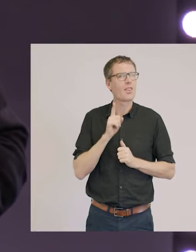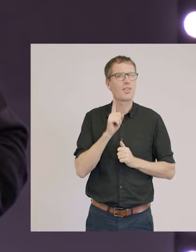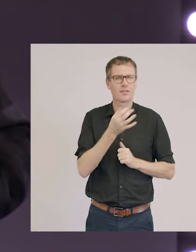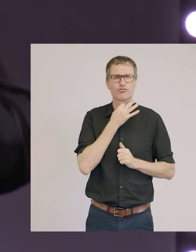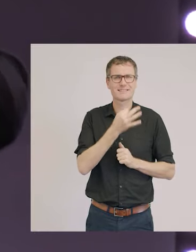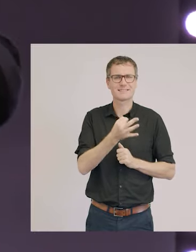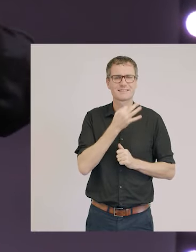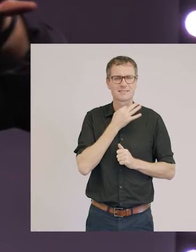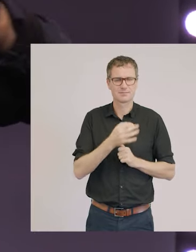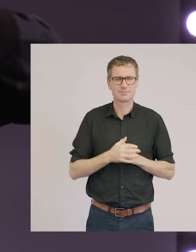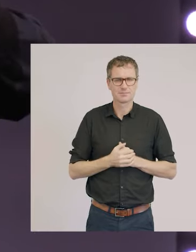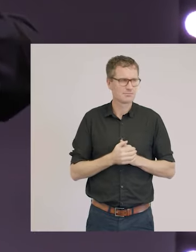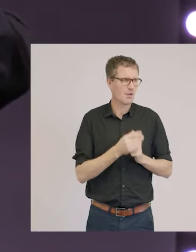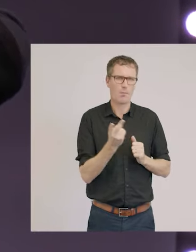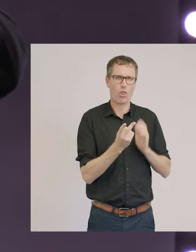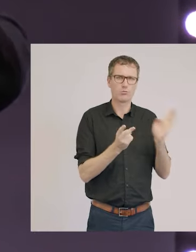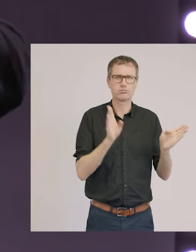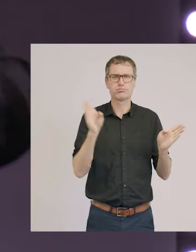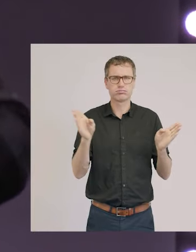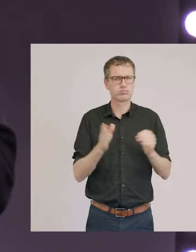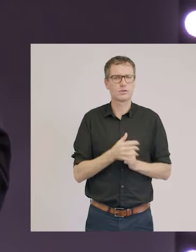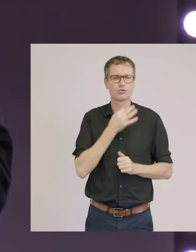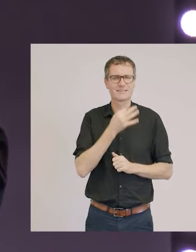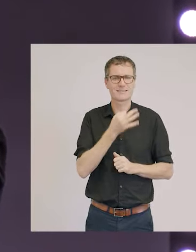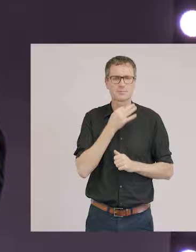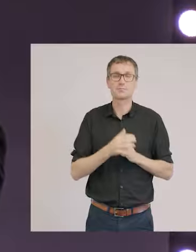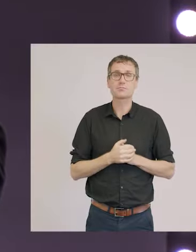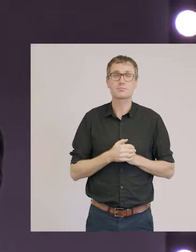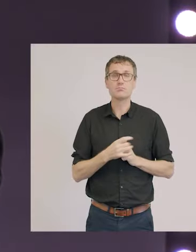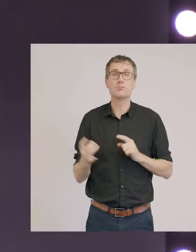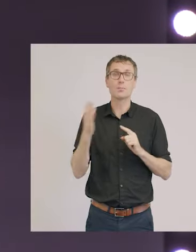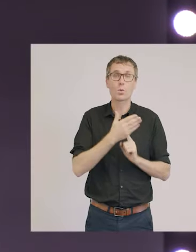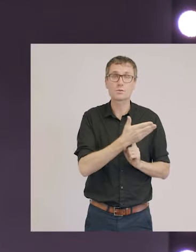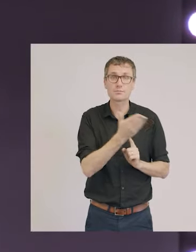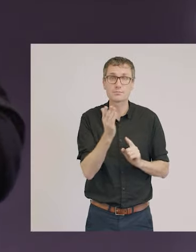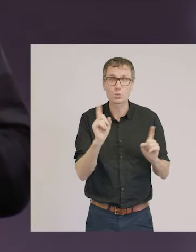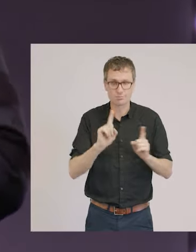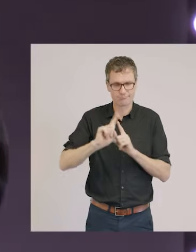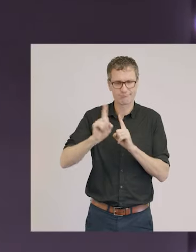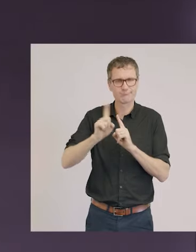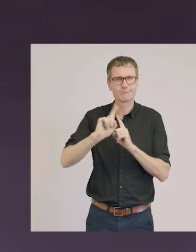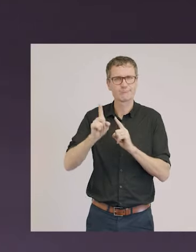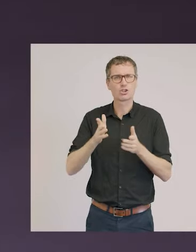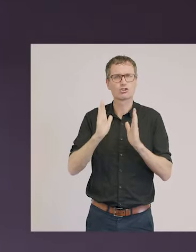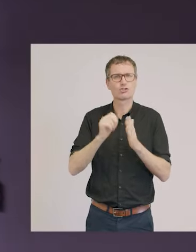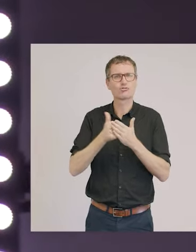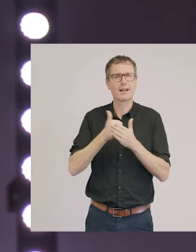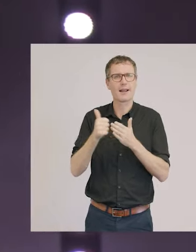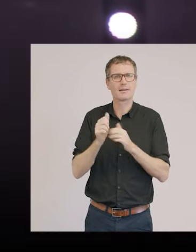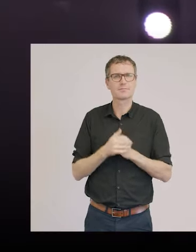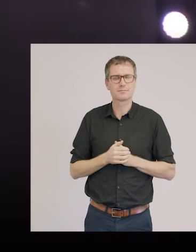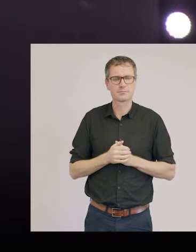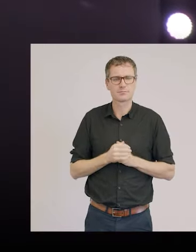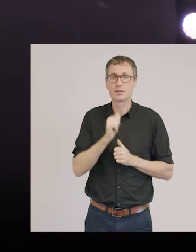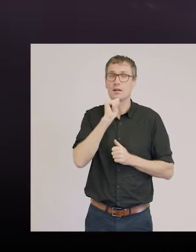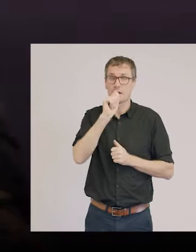challenge it. It just has no testing procedure in there at all. And that's dangerous as well. Two extremes that are dangerous.